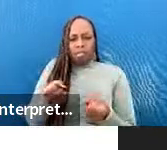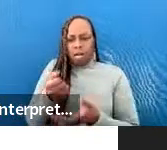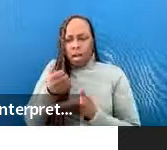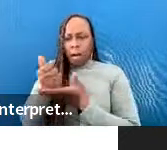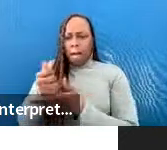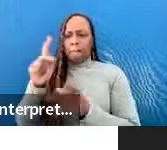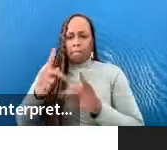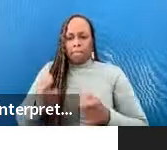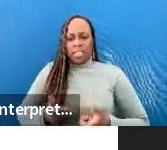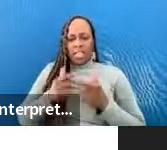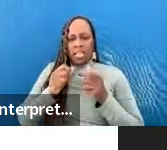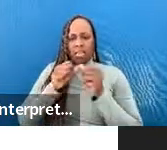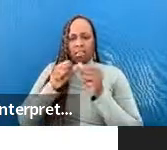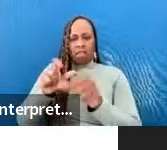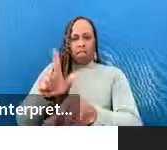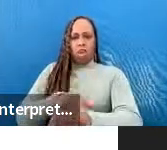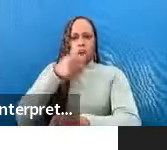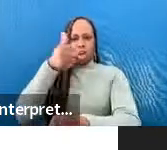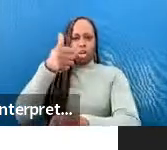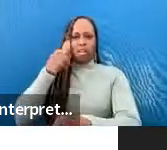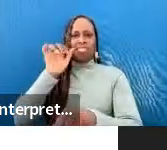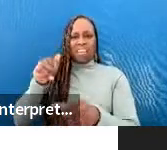That's the budget of our NIH.